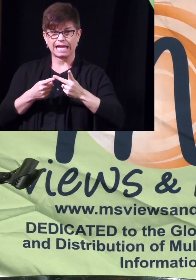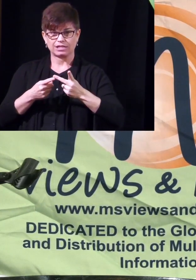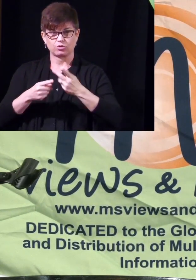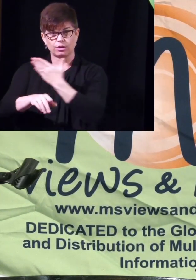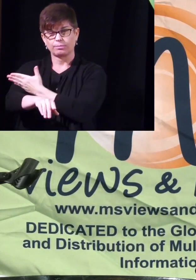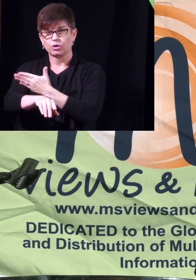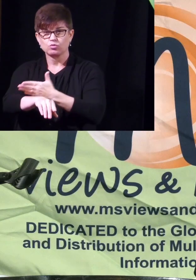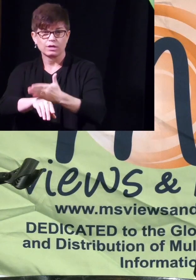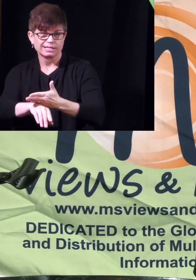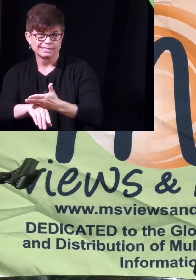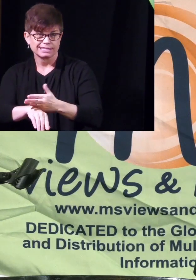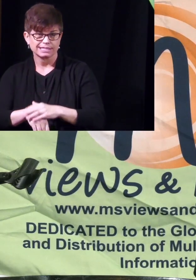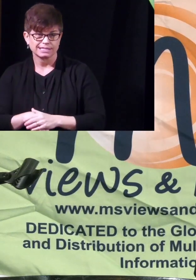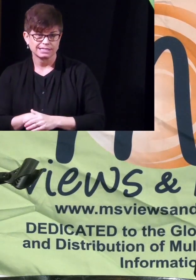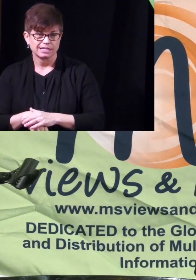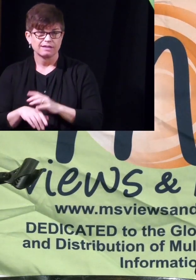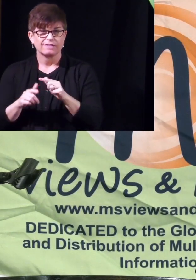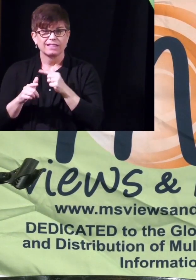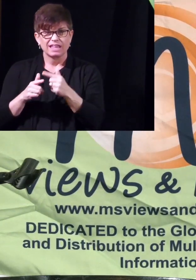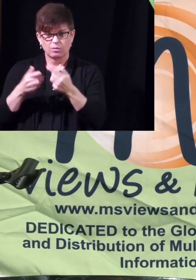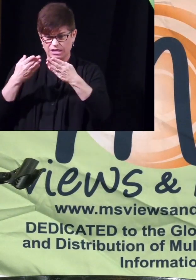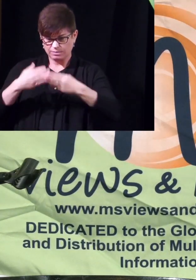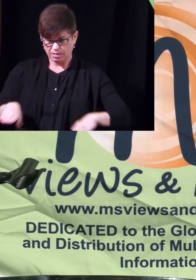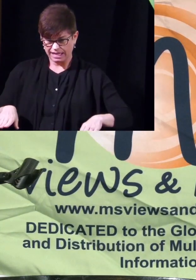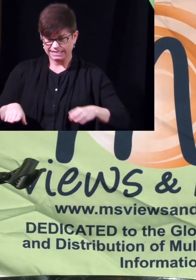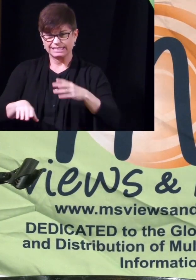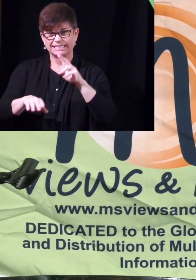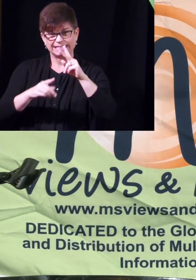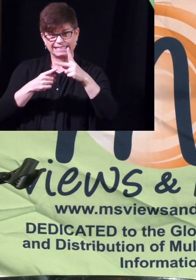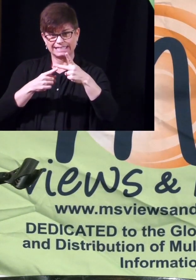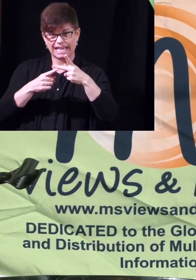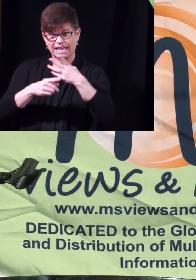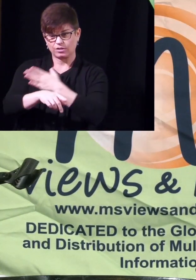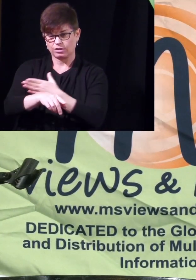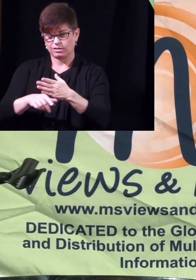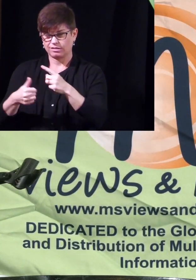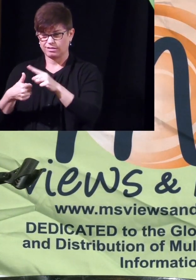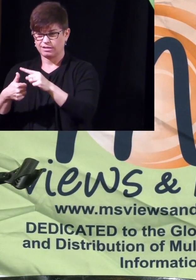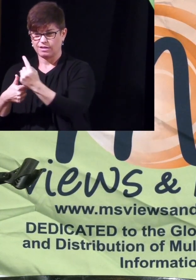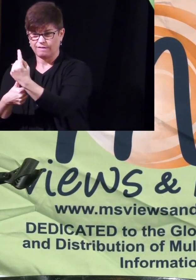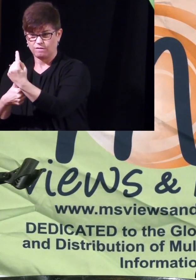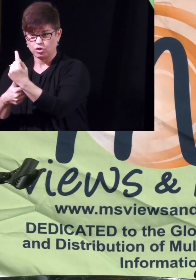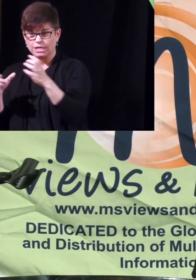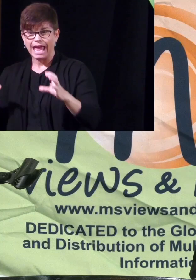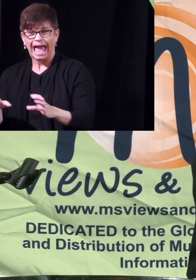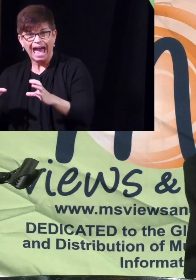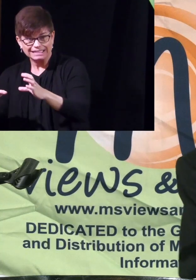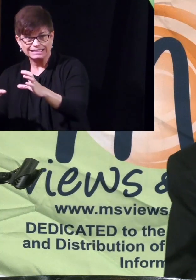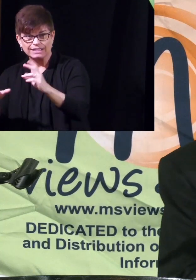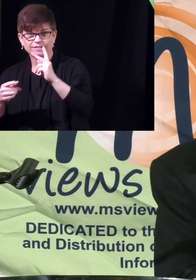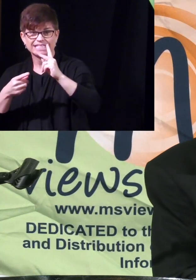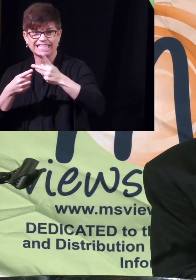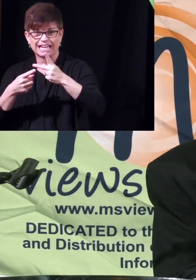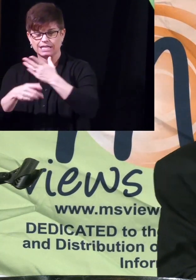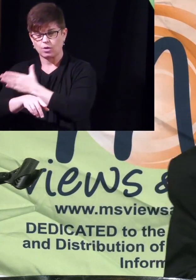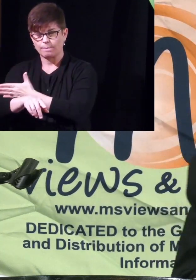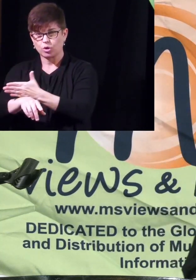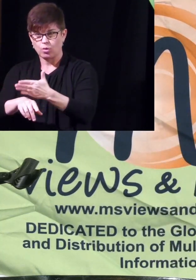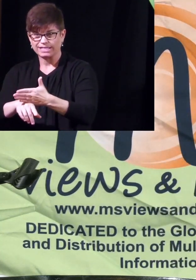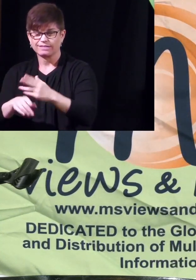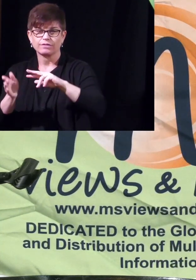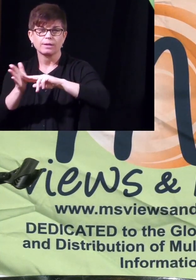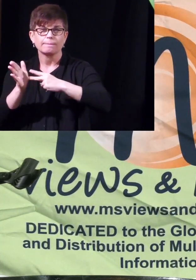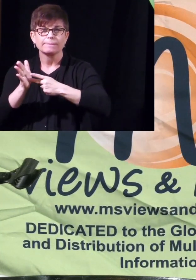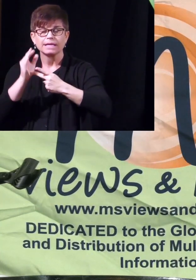secondary progressive, we've now split that into two categories. The first category is active secondary progressive. What does that mean?